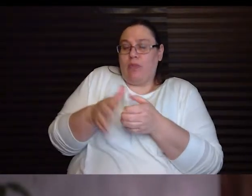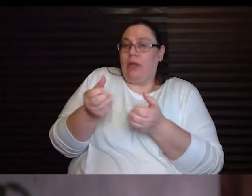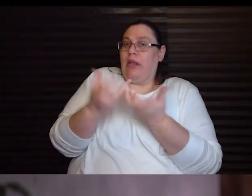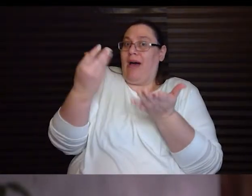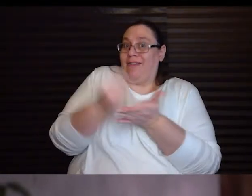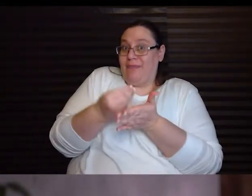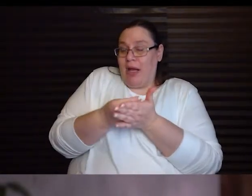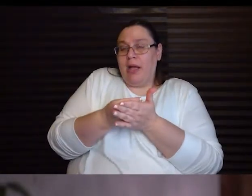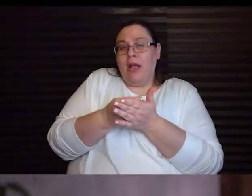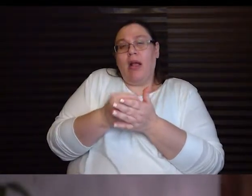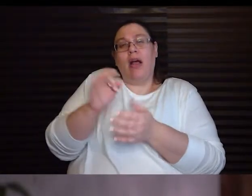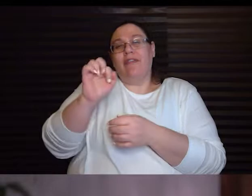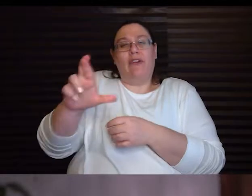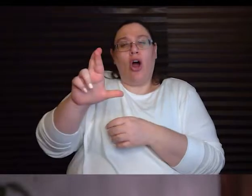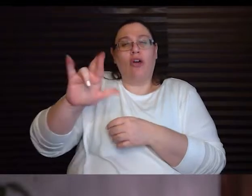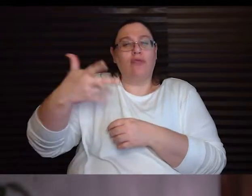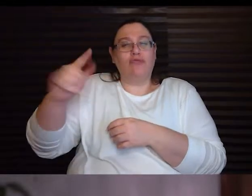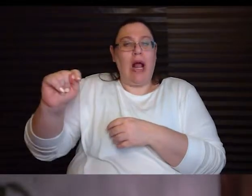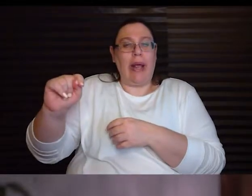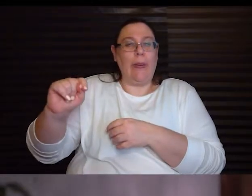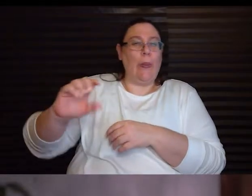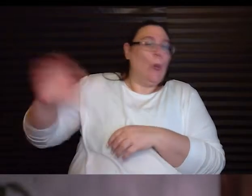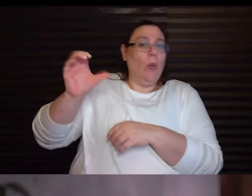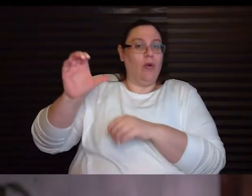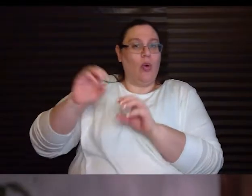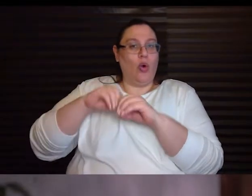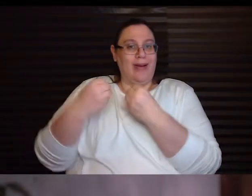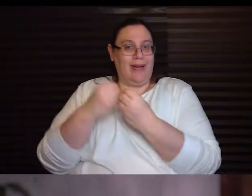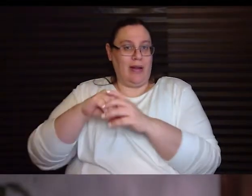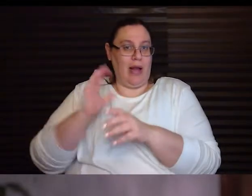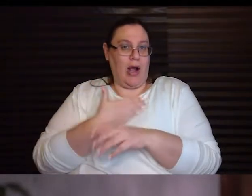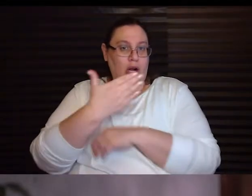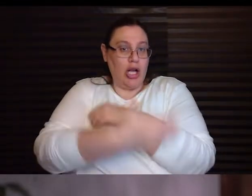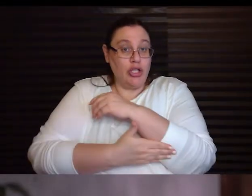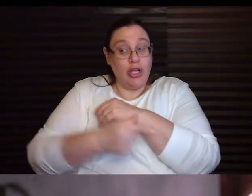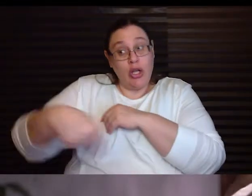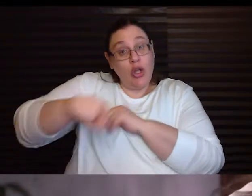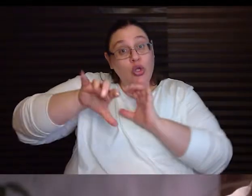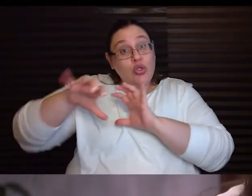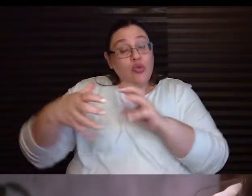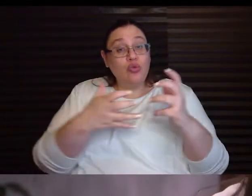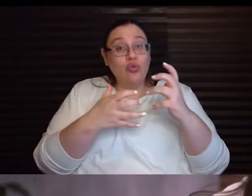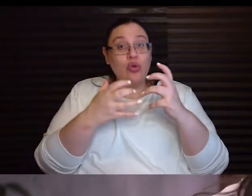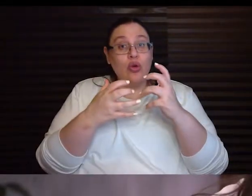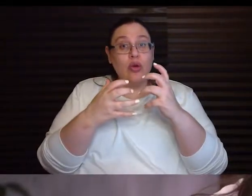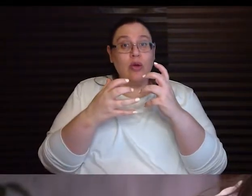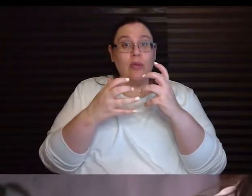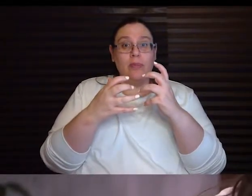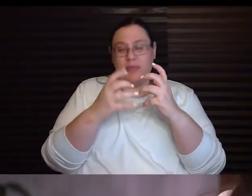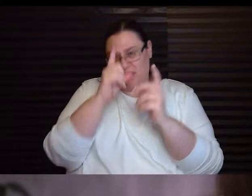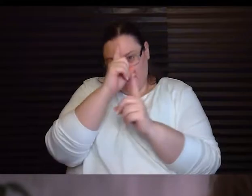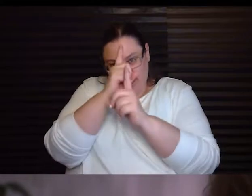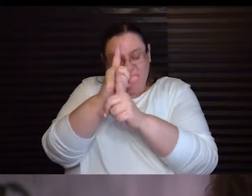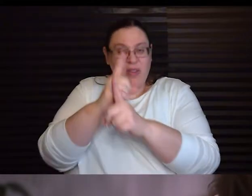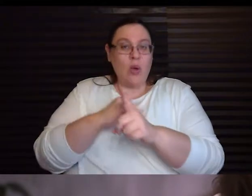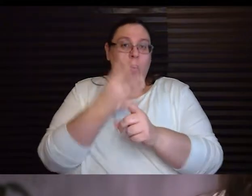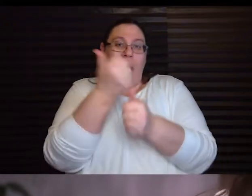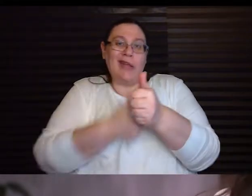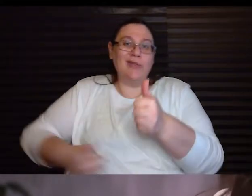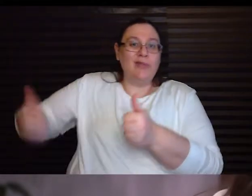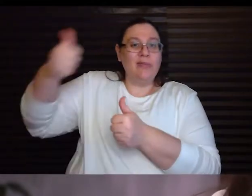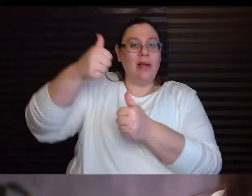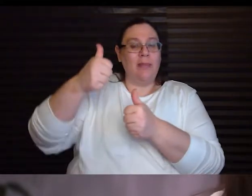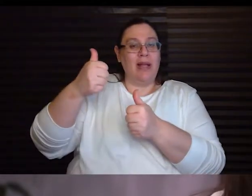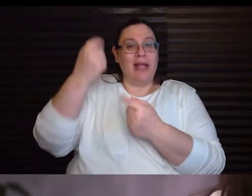of far-right organizations in our country. These groups are animated by the ascendant white supremacist